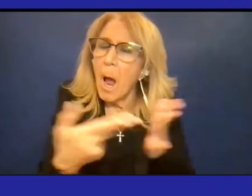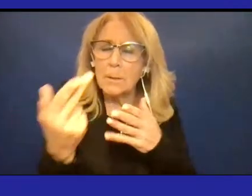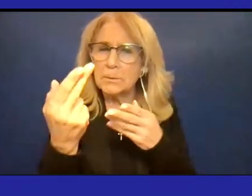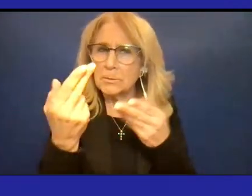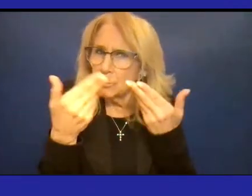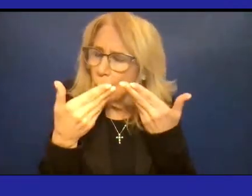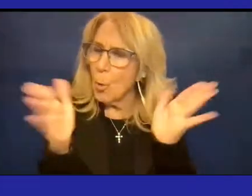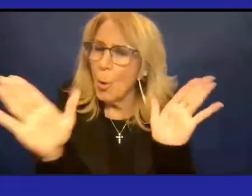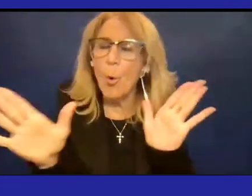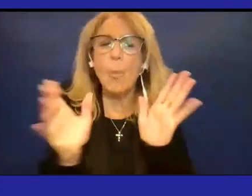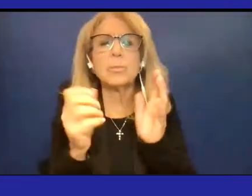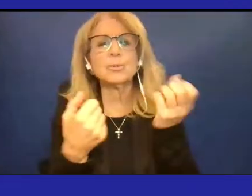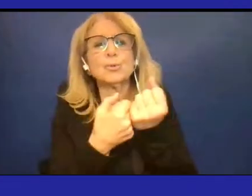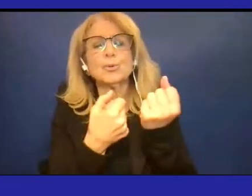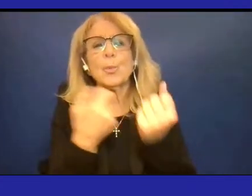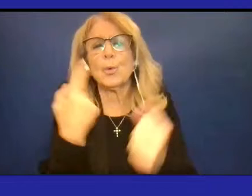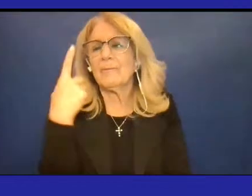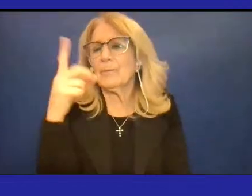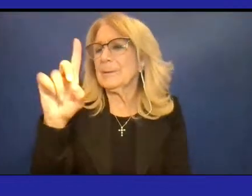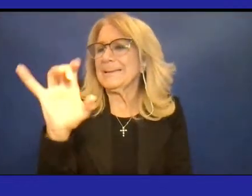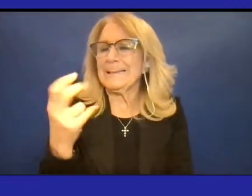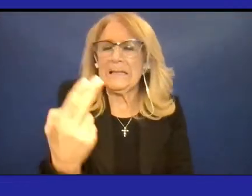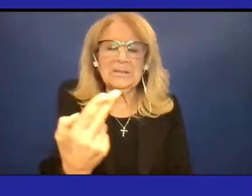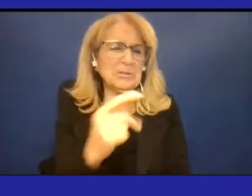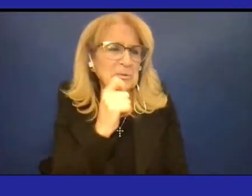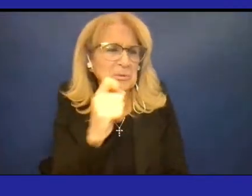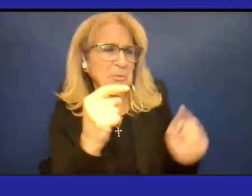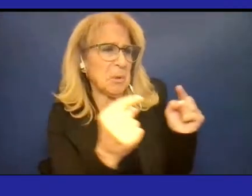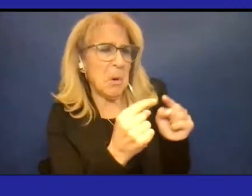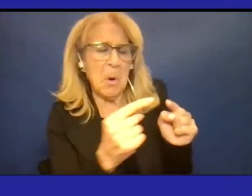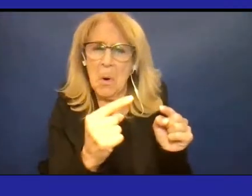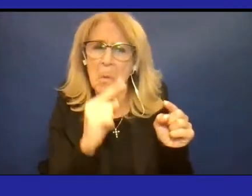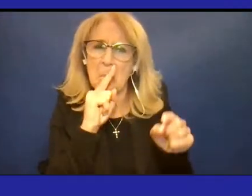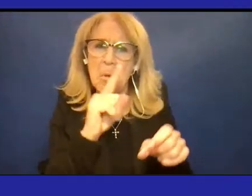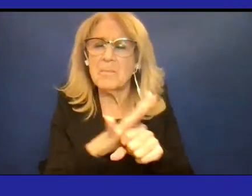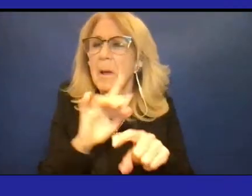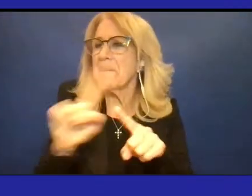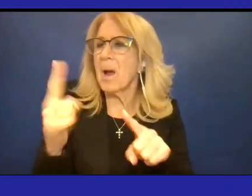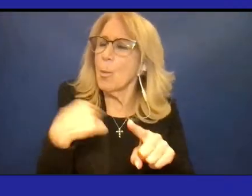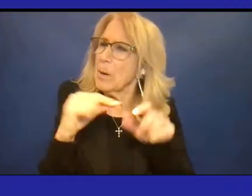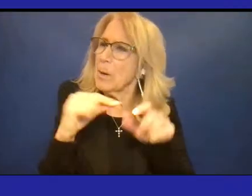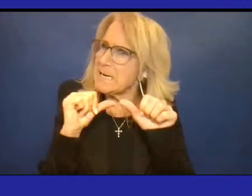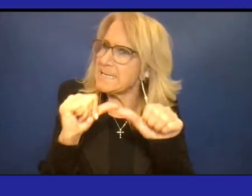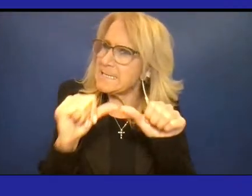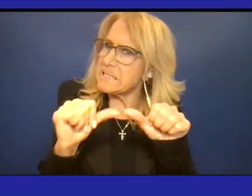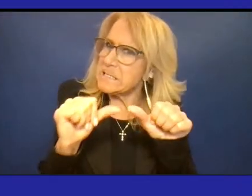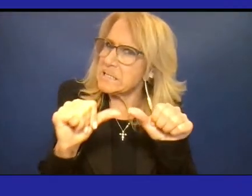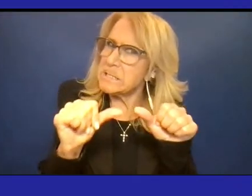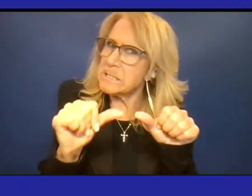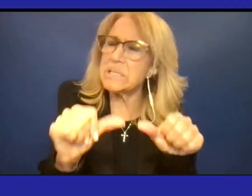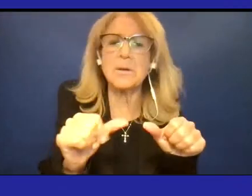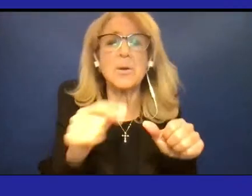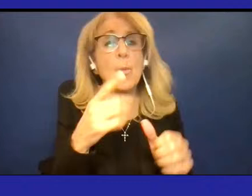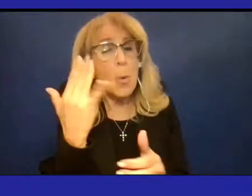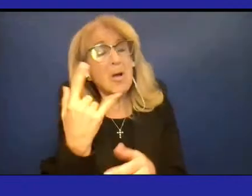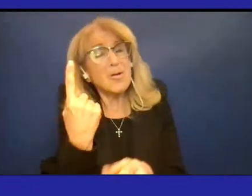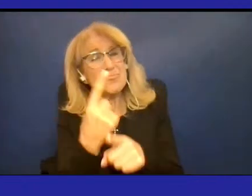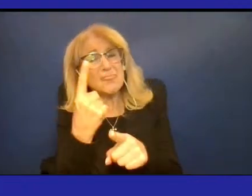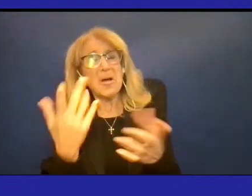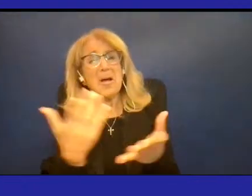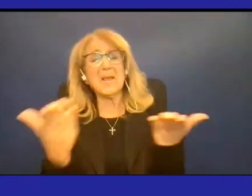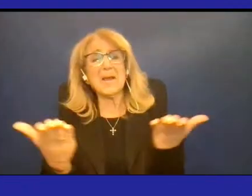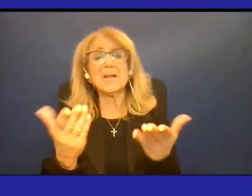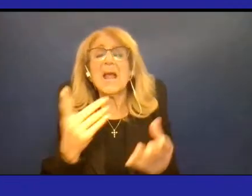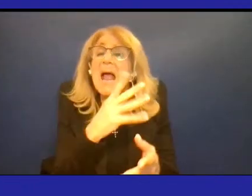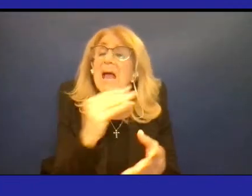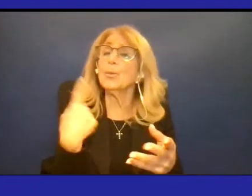not be harmed. Nonetheless, we continue to push because it's the right thing to do. And we continue to focus